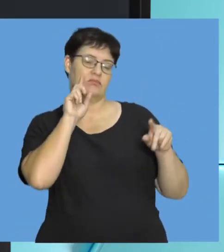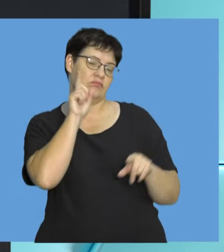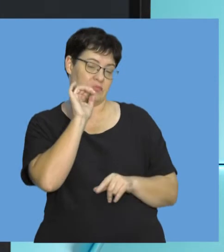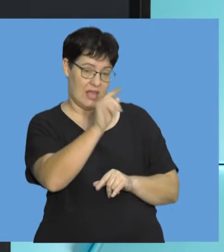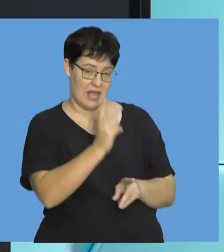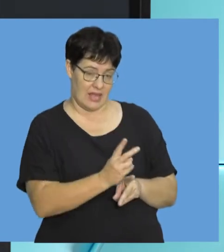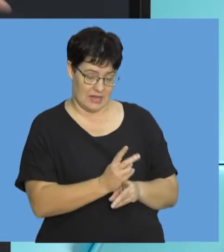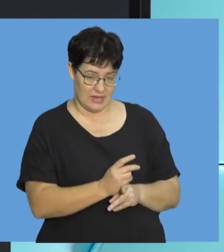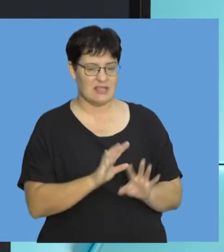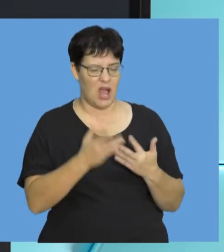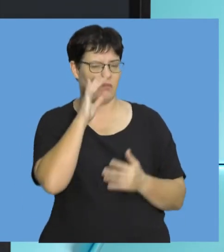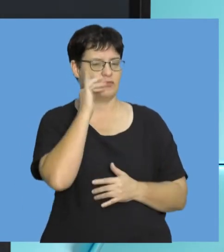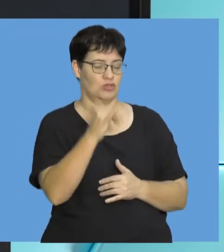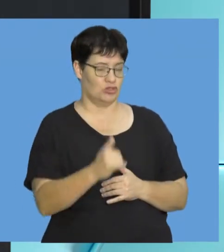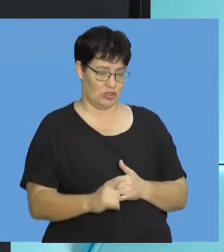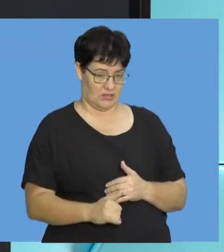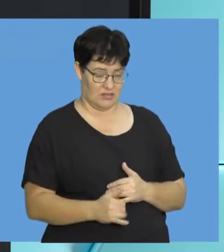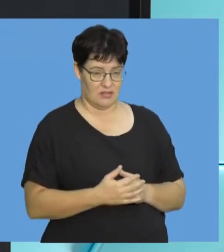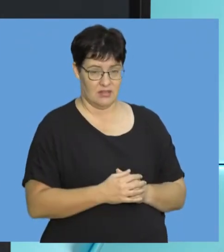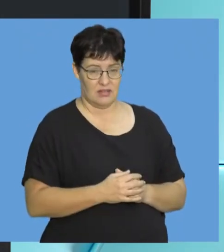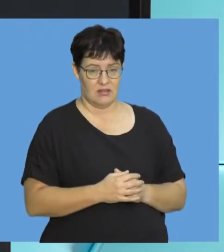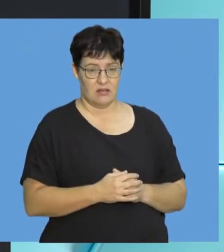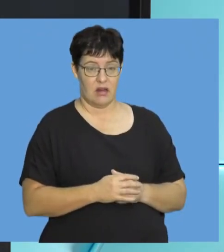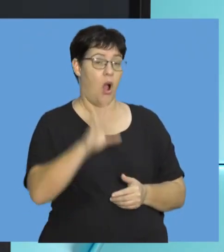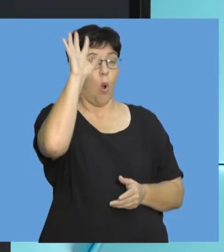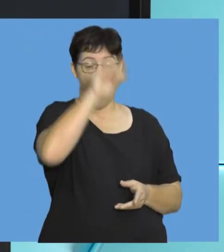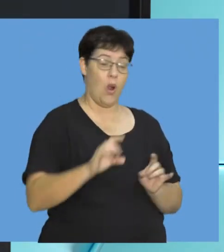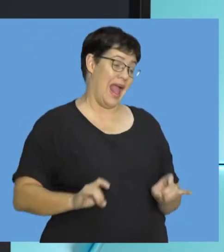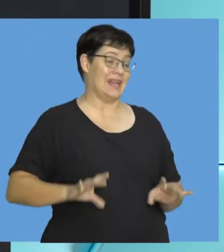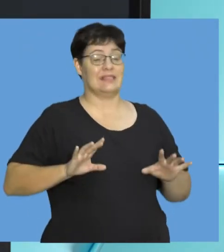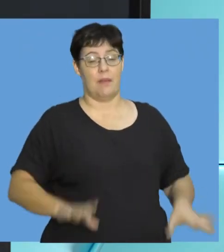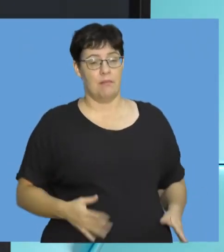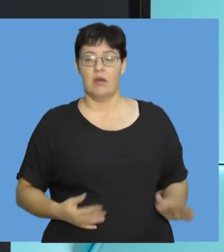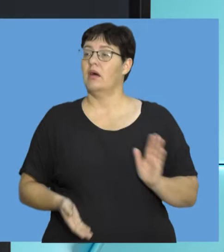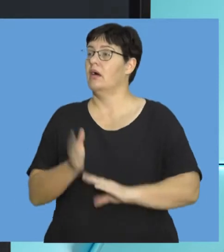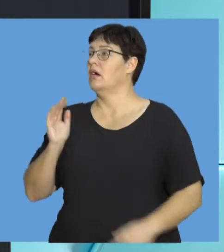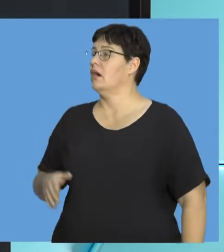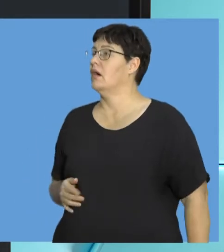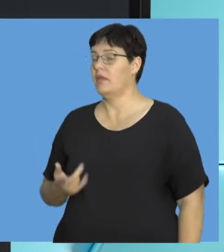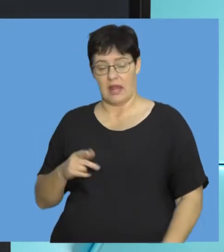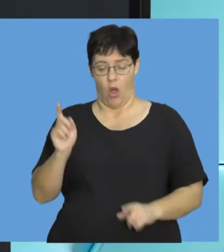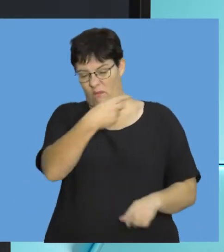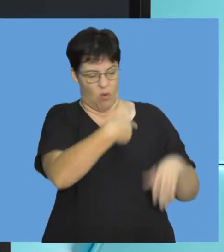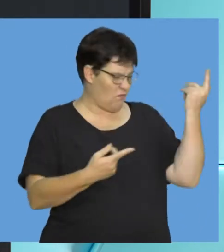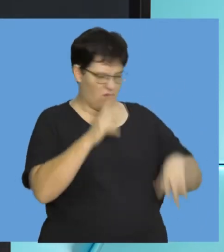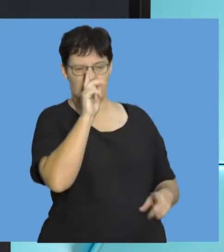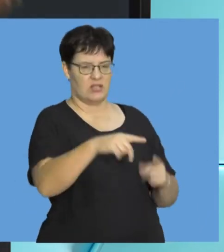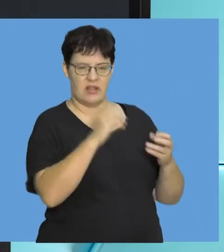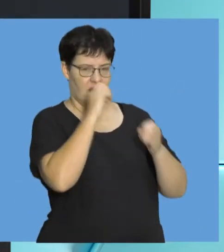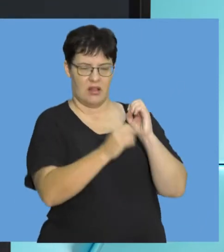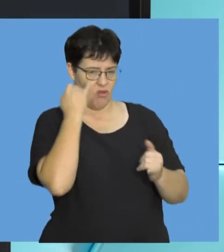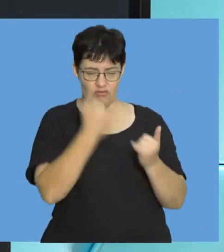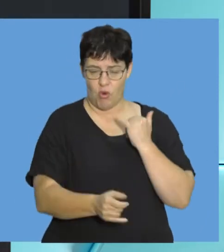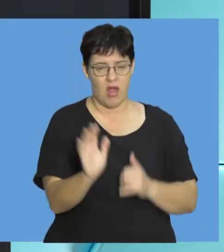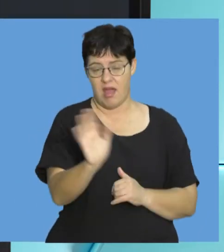your steps. That's how you check your answers. You don't then write the whole exam and then want to recheck and scratch out and write